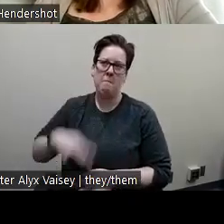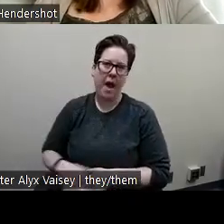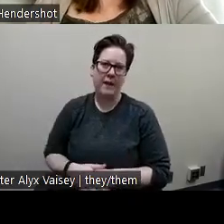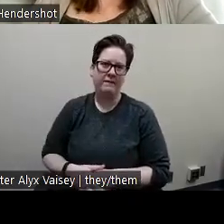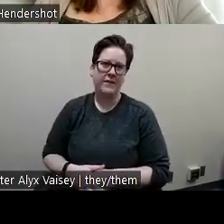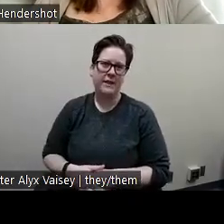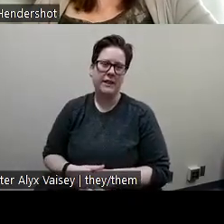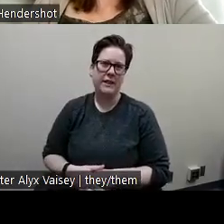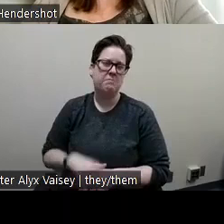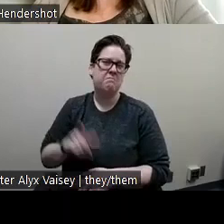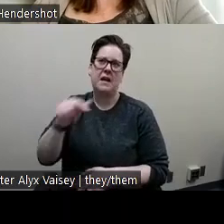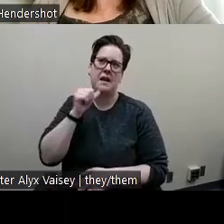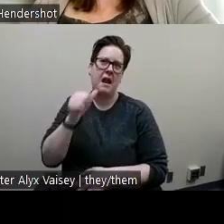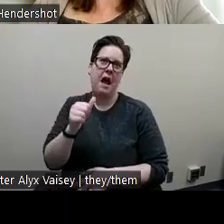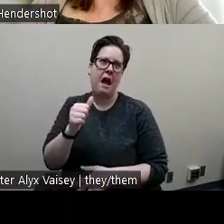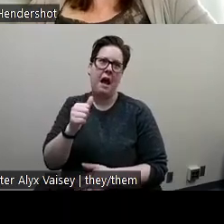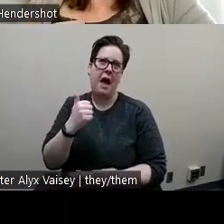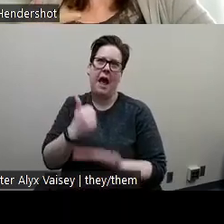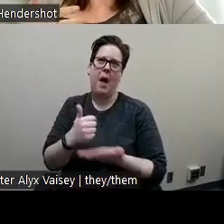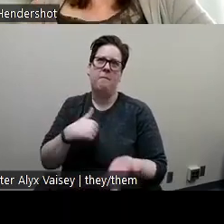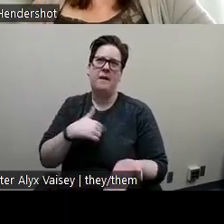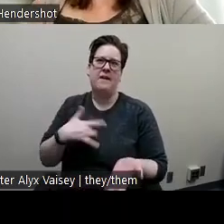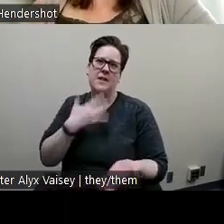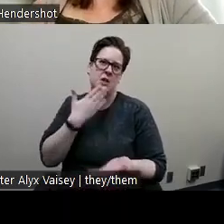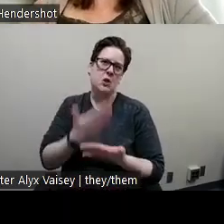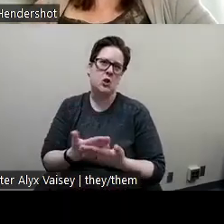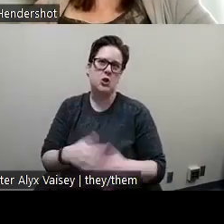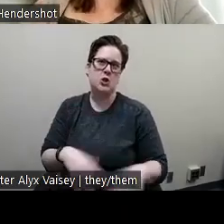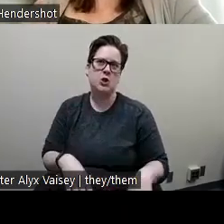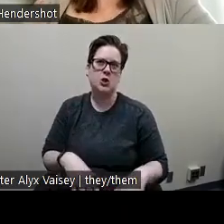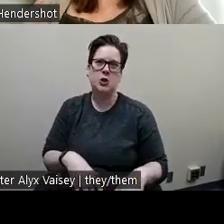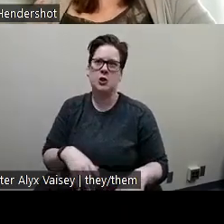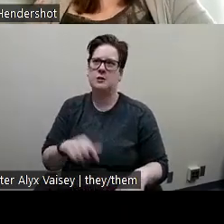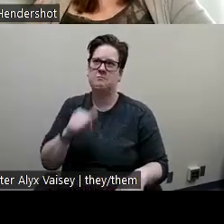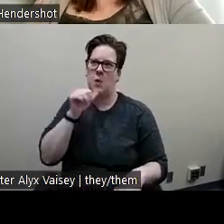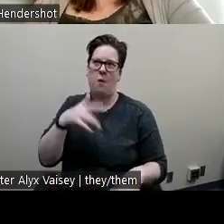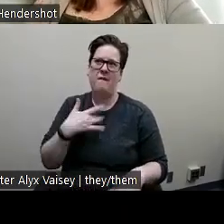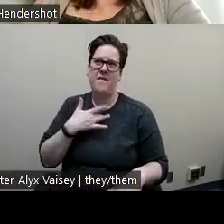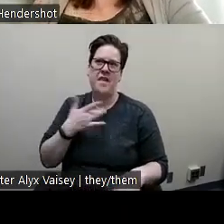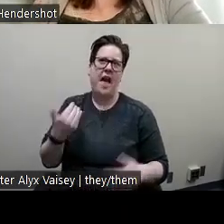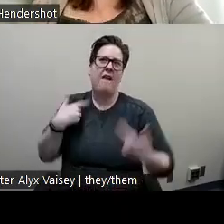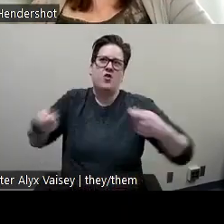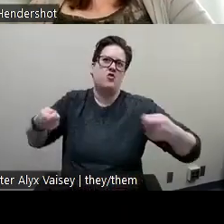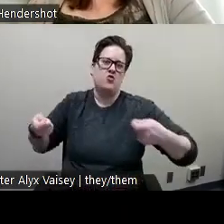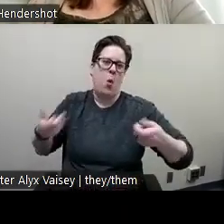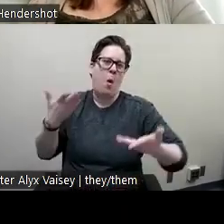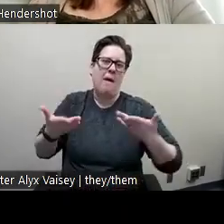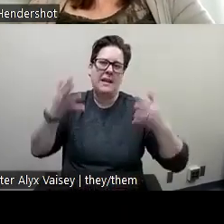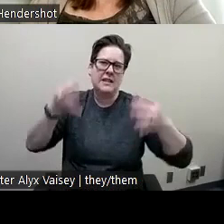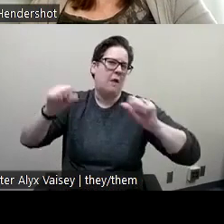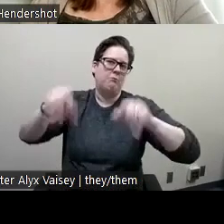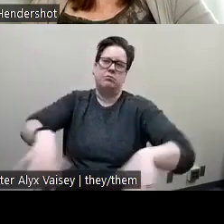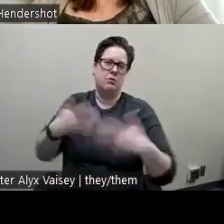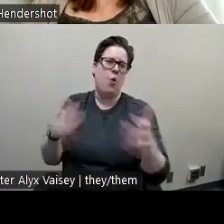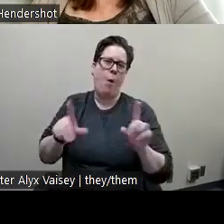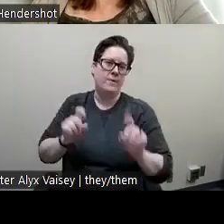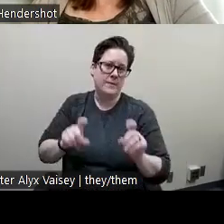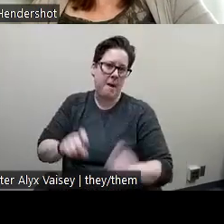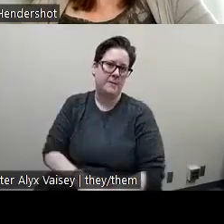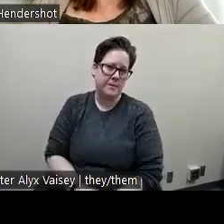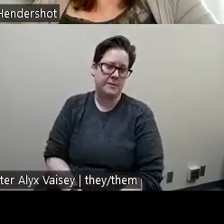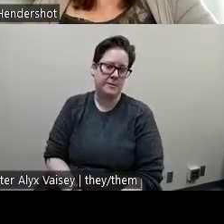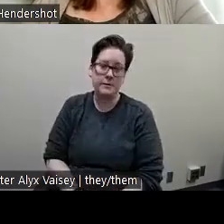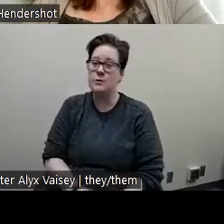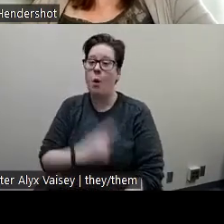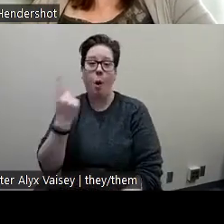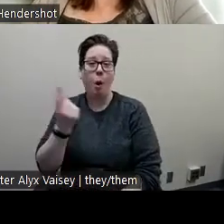sort of information that feels good or gives them a sense of empowerment, and they opt not to have testing. So one of the things that we always